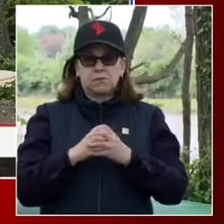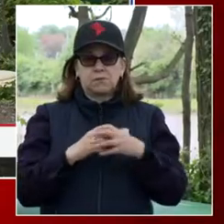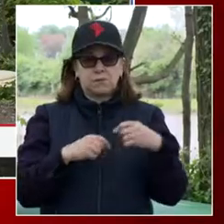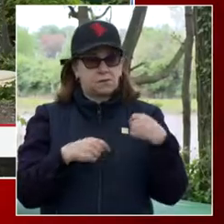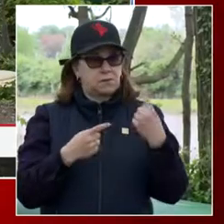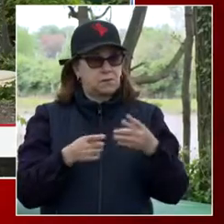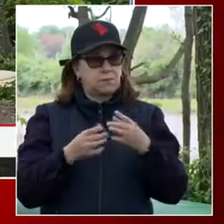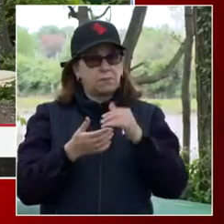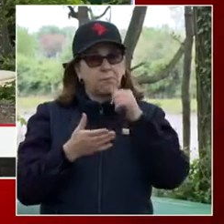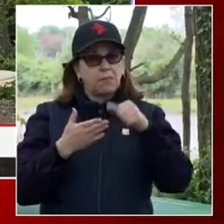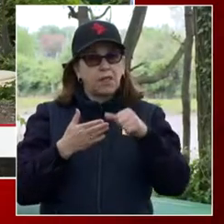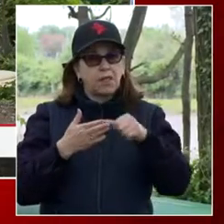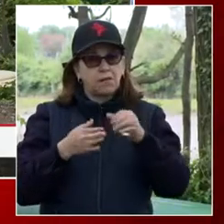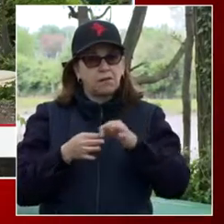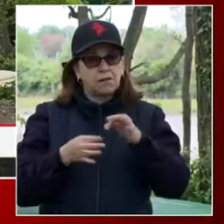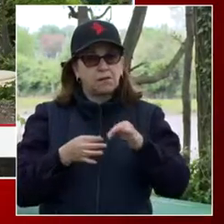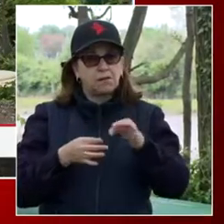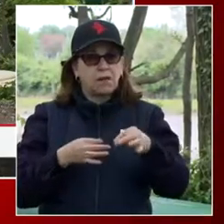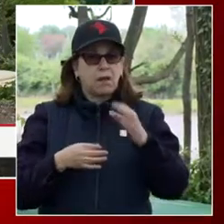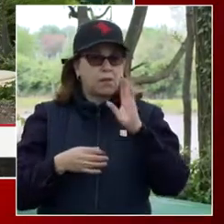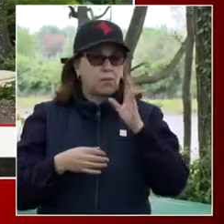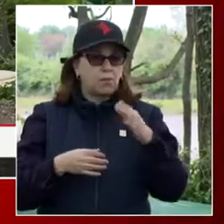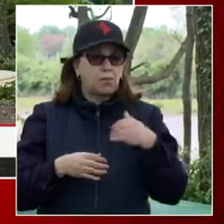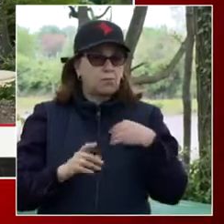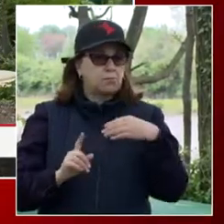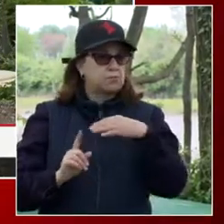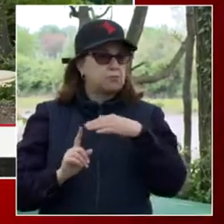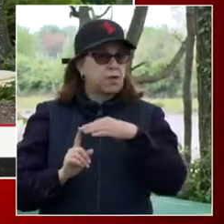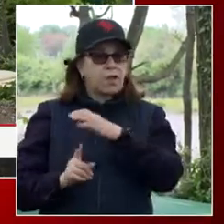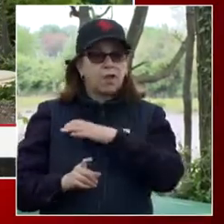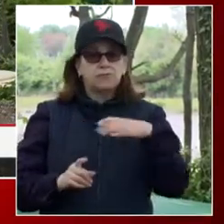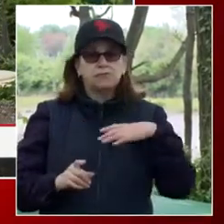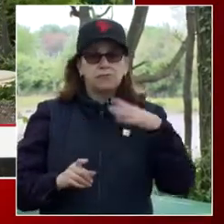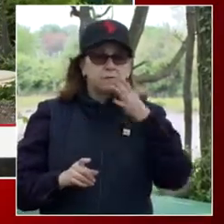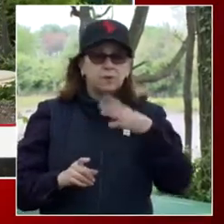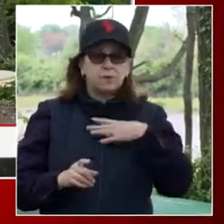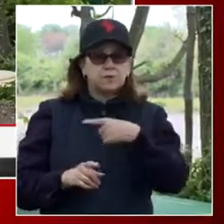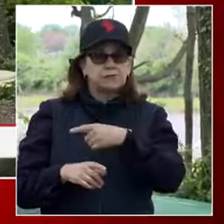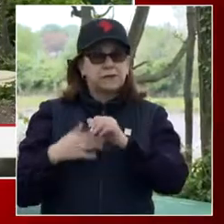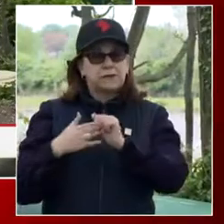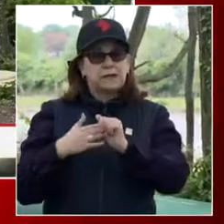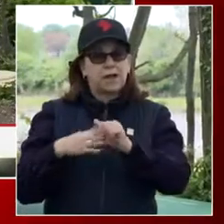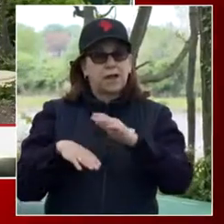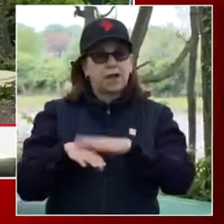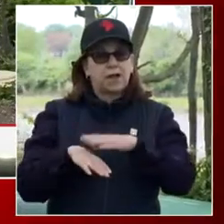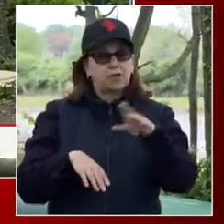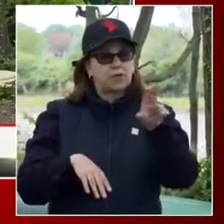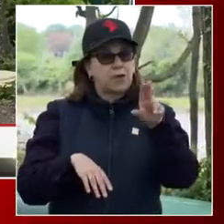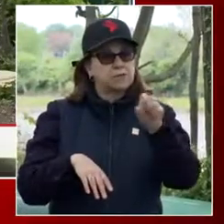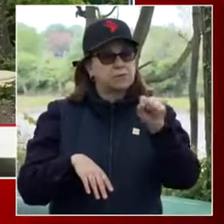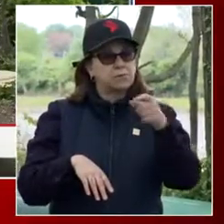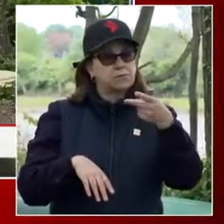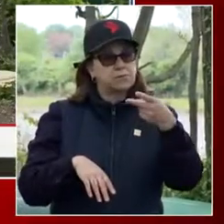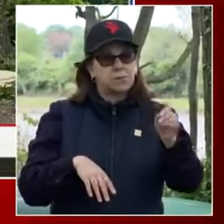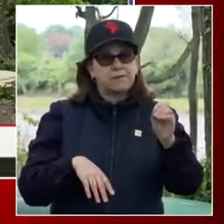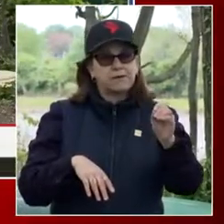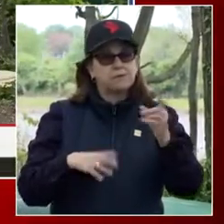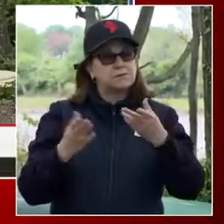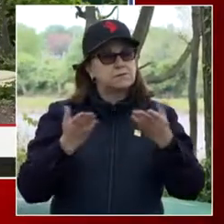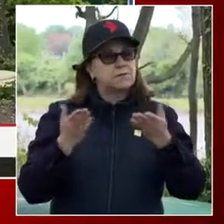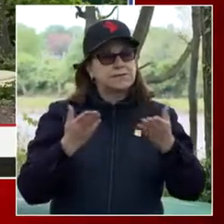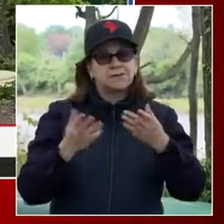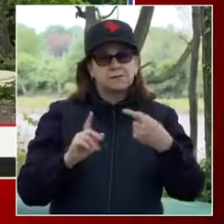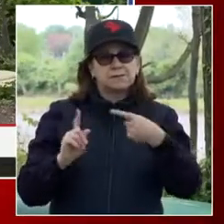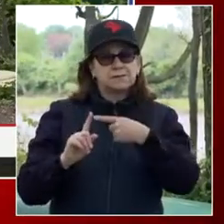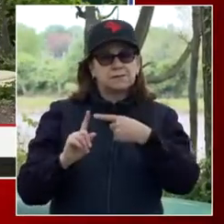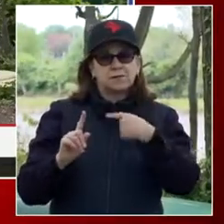delay. So let me follow up with our Congresswoman, who usually takes the lead on Postal Service issues, and we